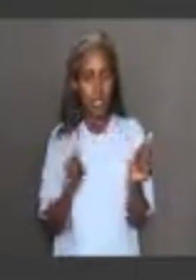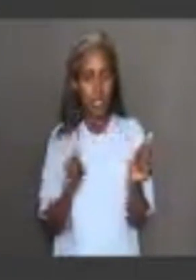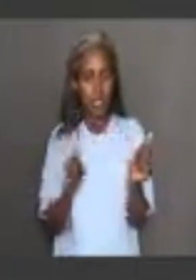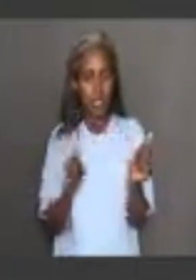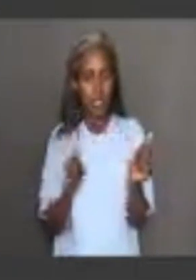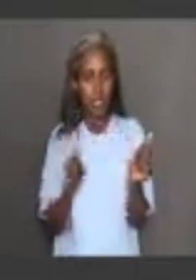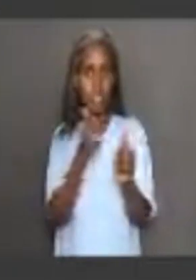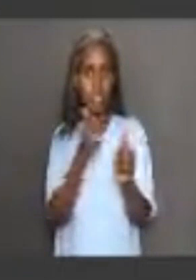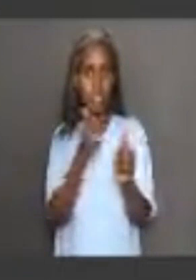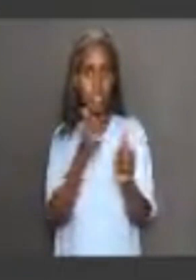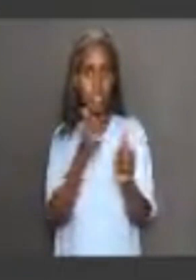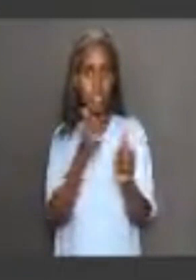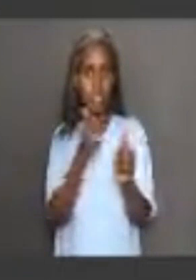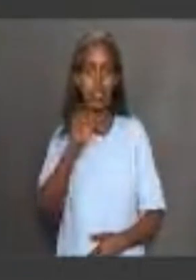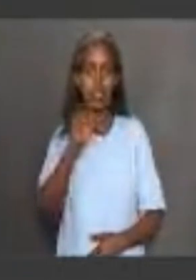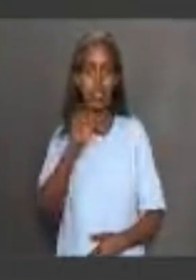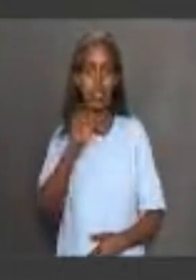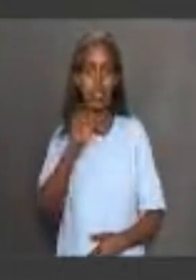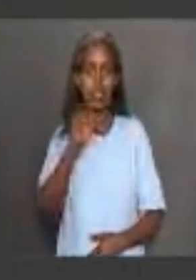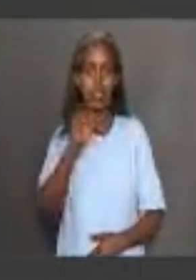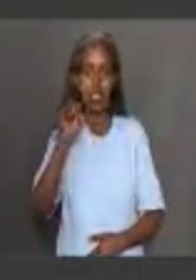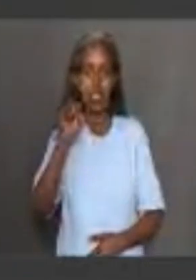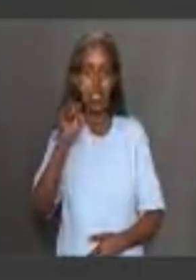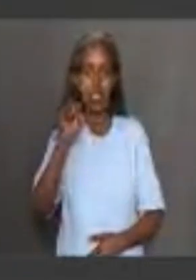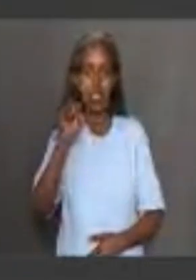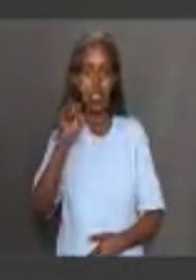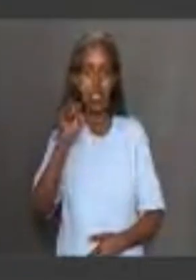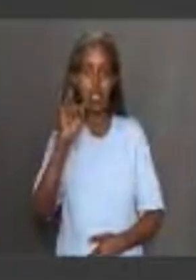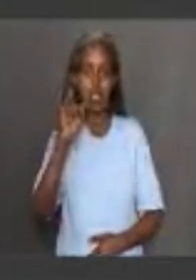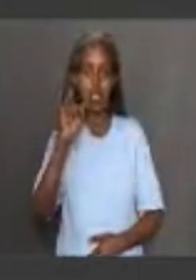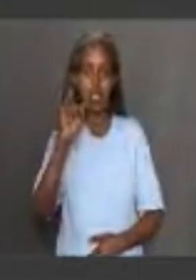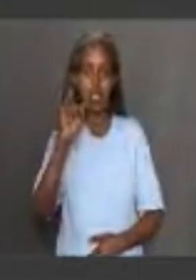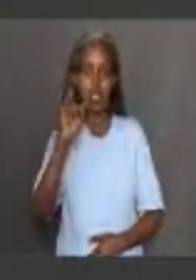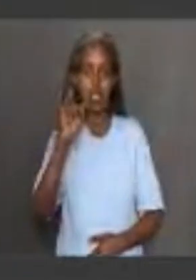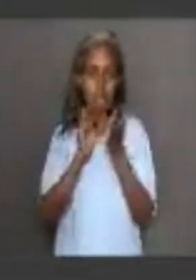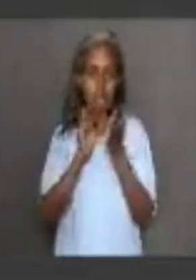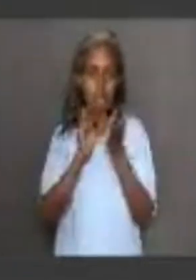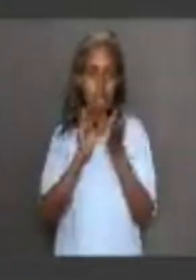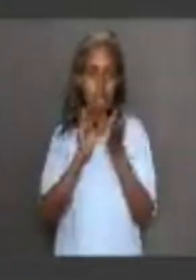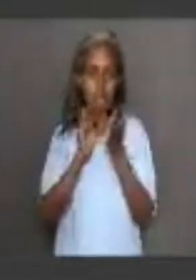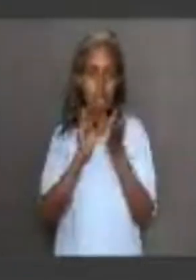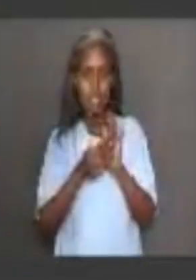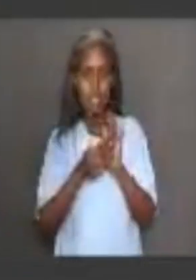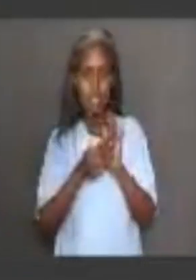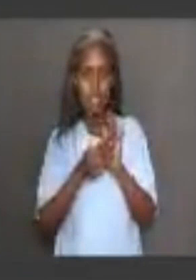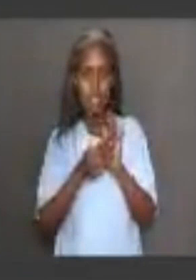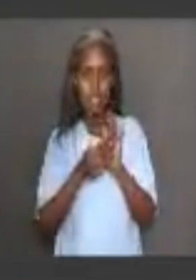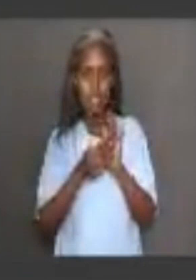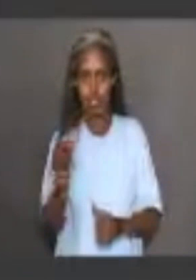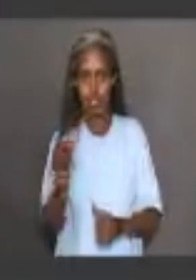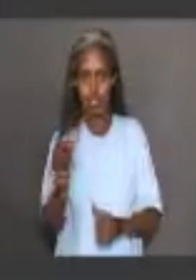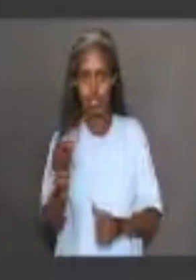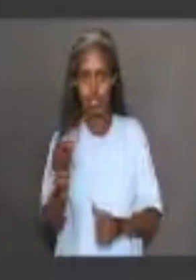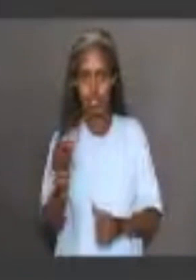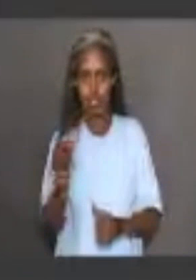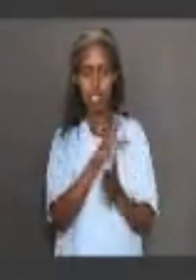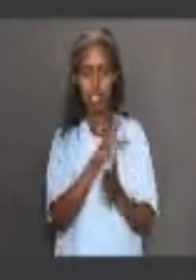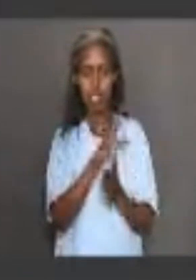Ascending order means that you put the smallest number first and the biggest number